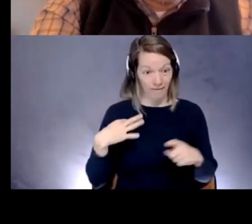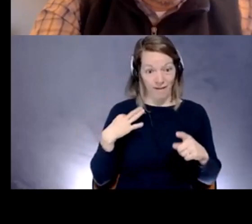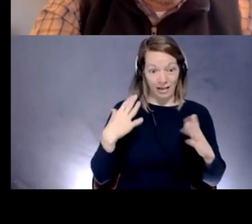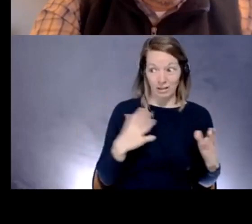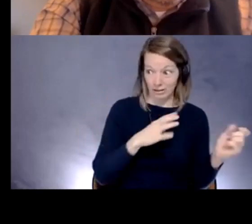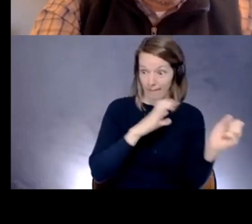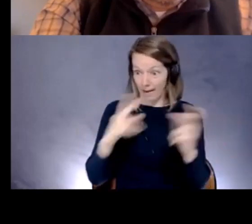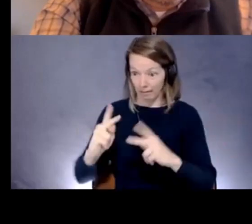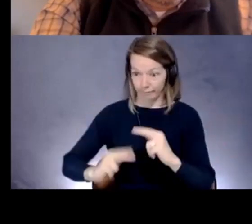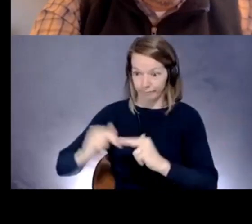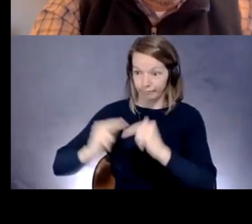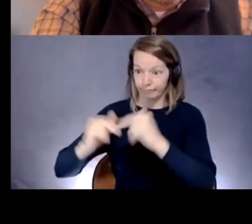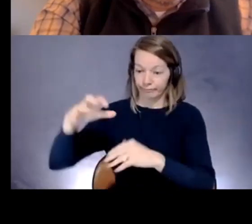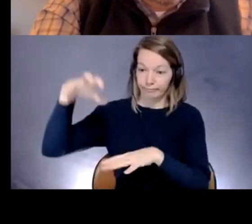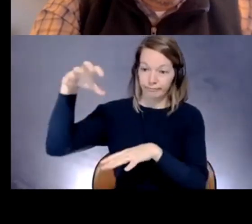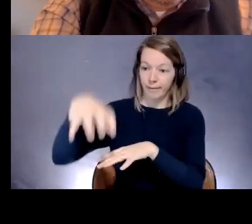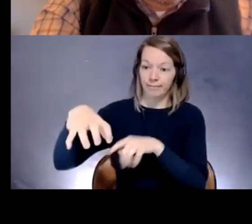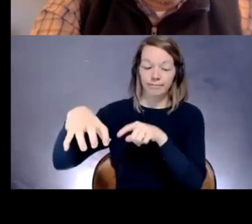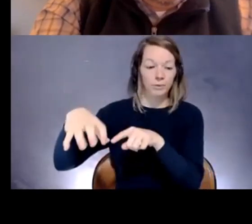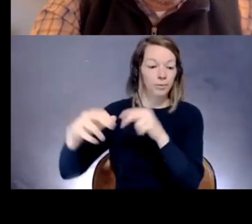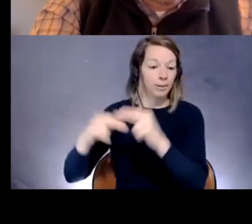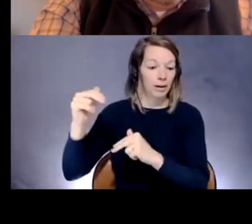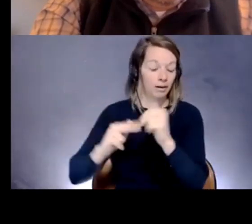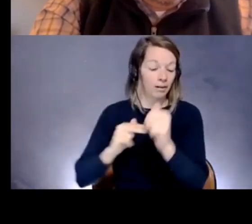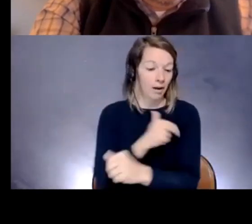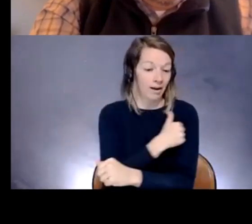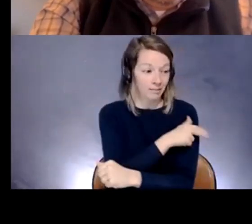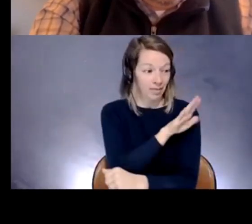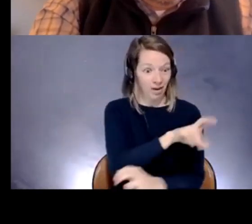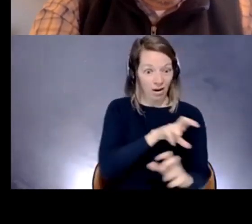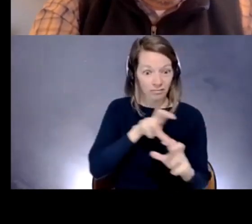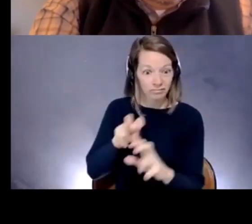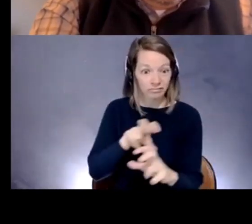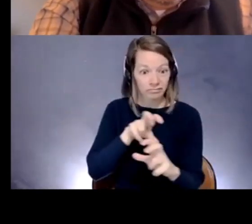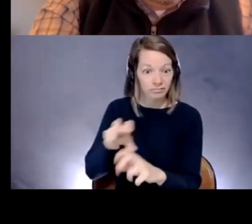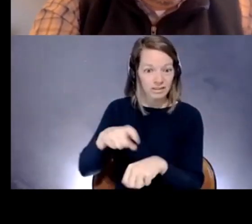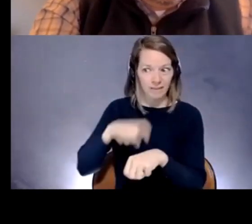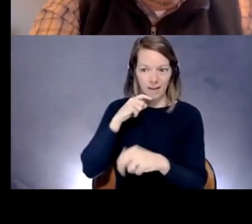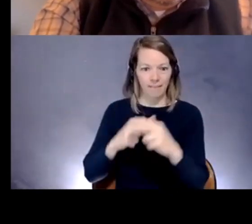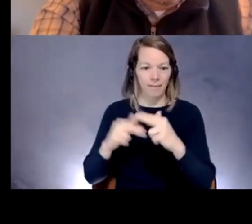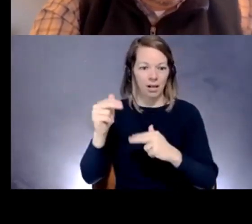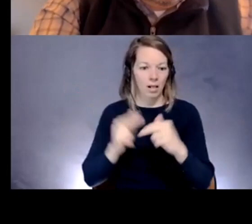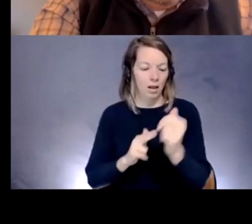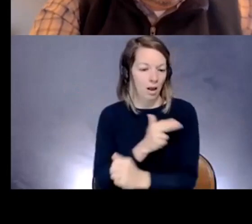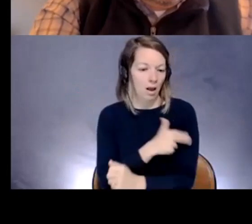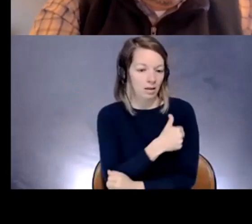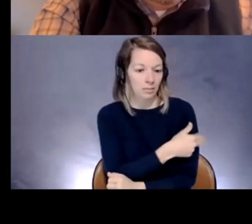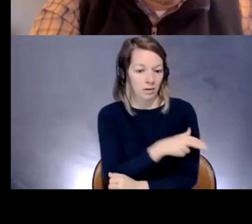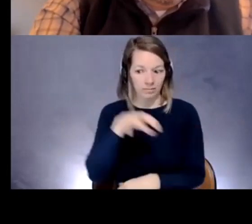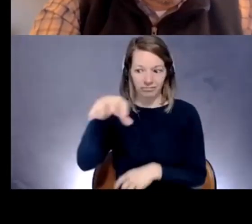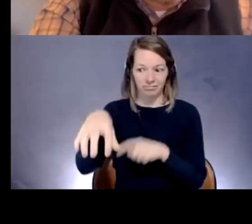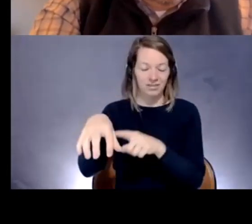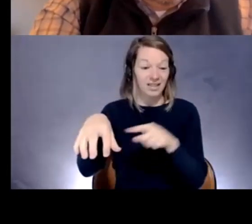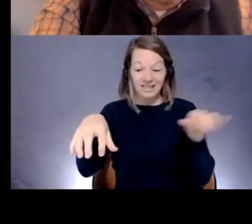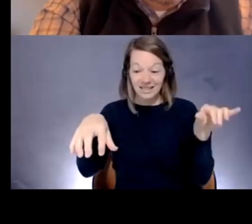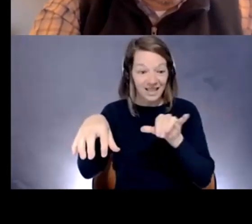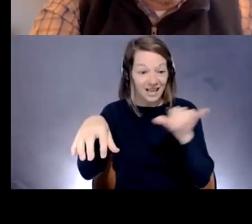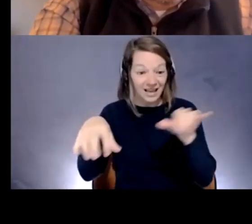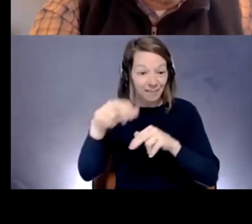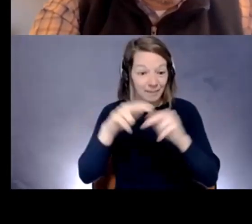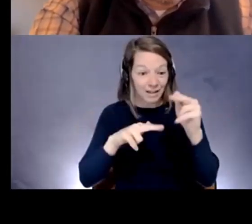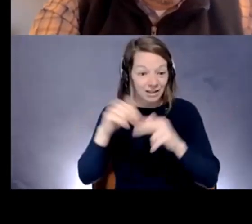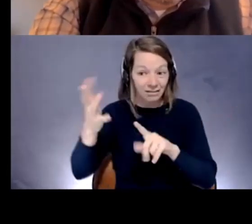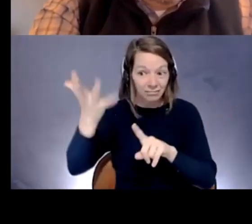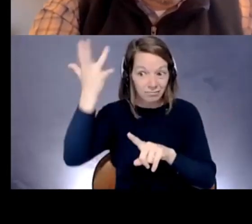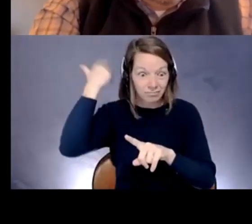they contributed their time, their money, their materials, and they built the hospital. That's the same building we're operating